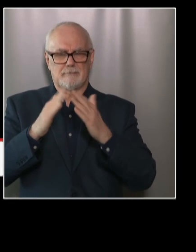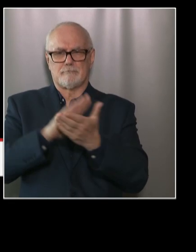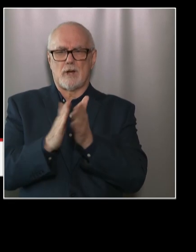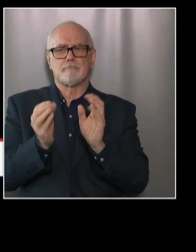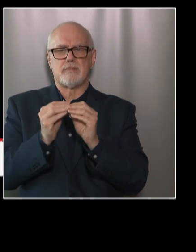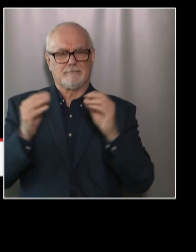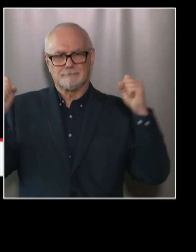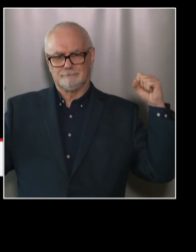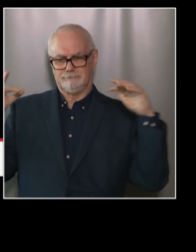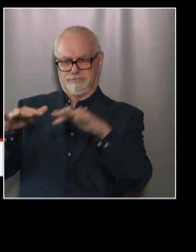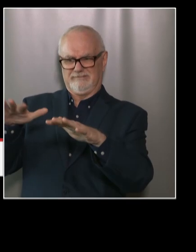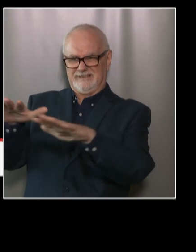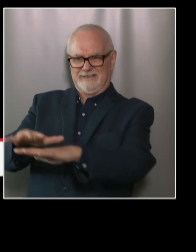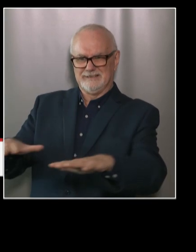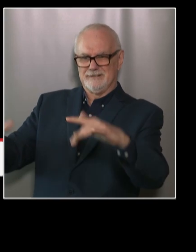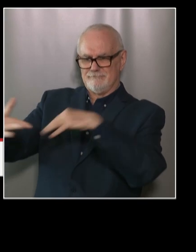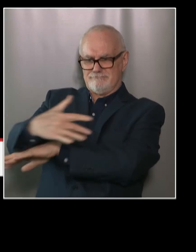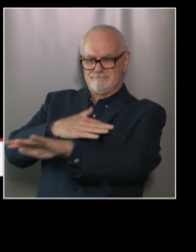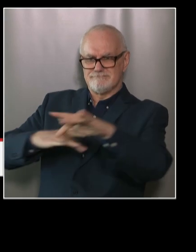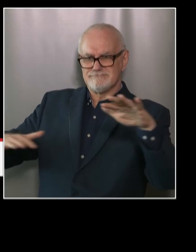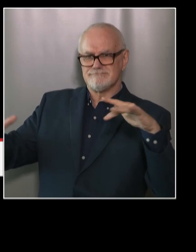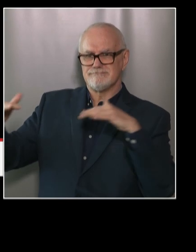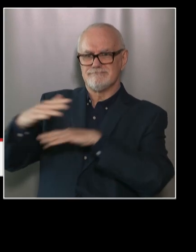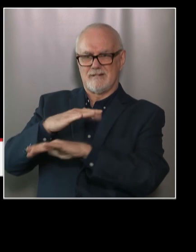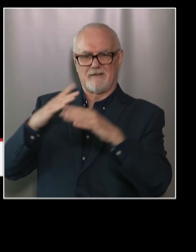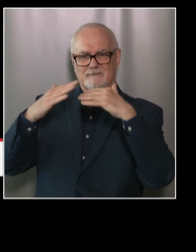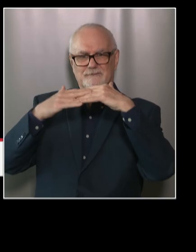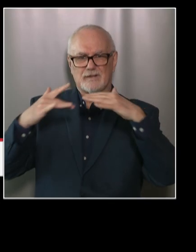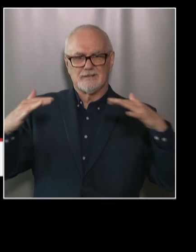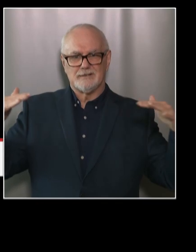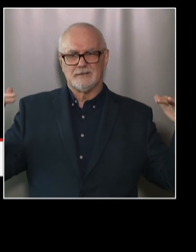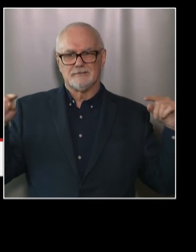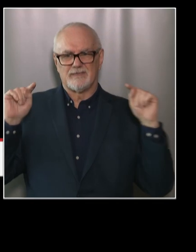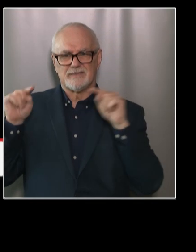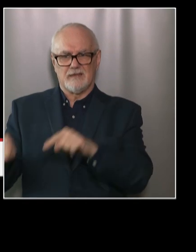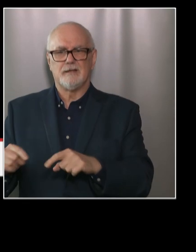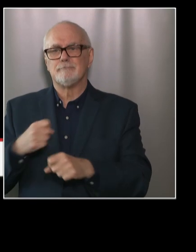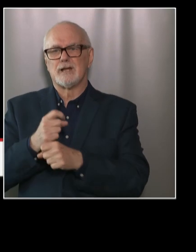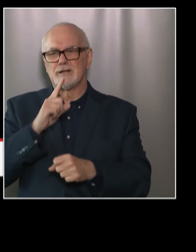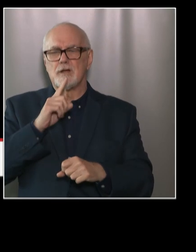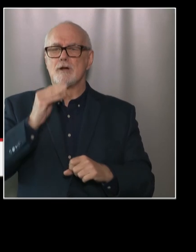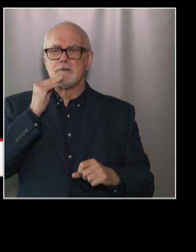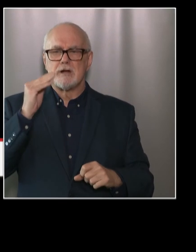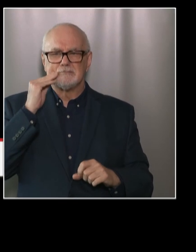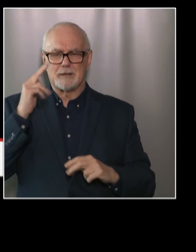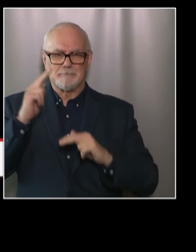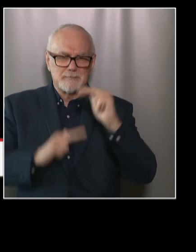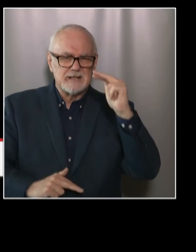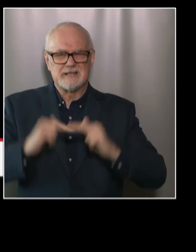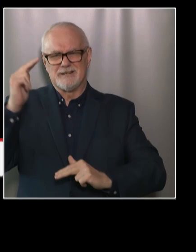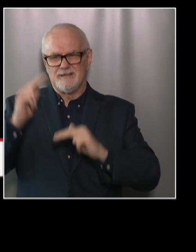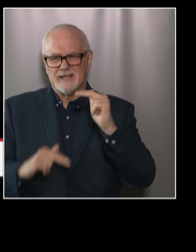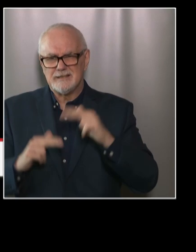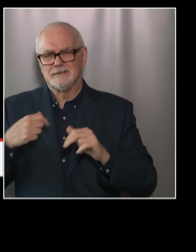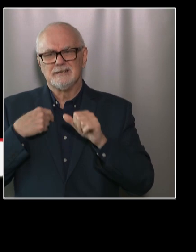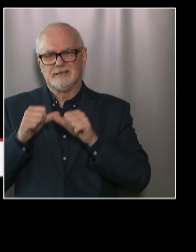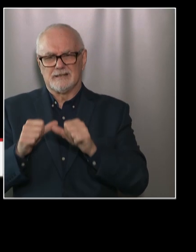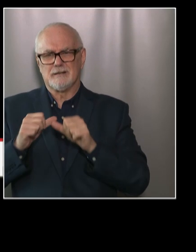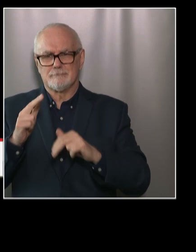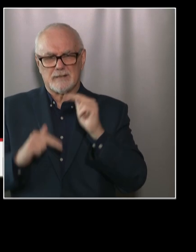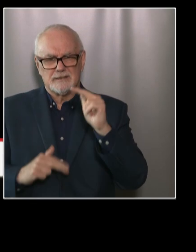more on the way. We've also built the foundation for scale, over 21,000 linear feet of new